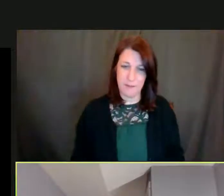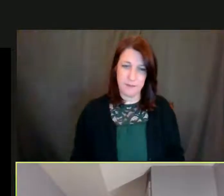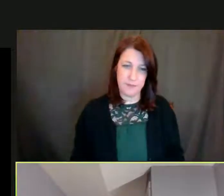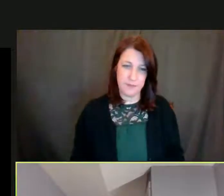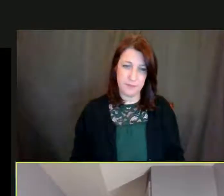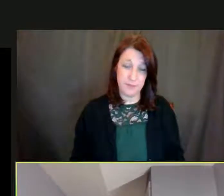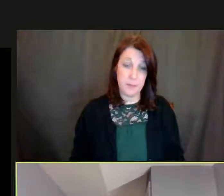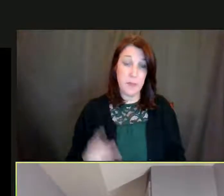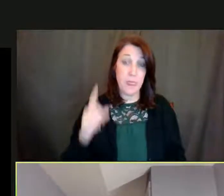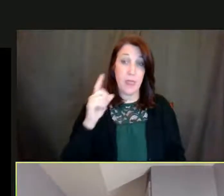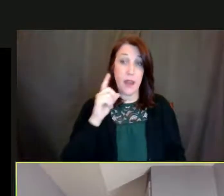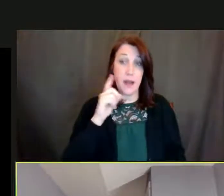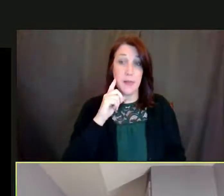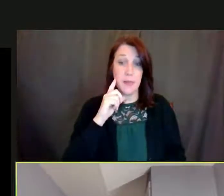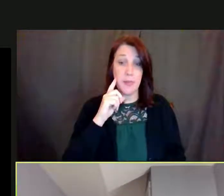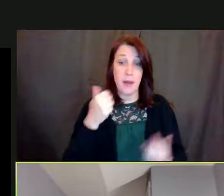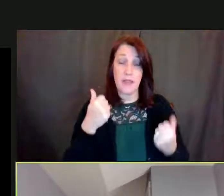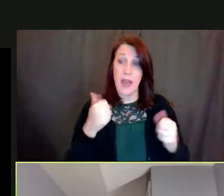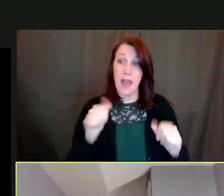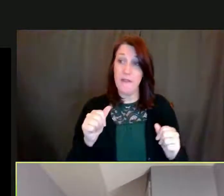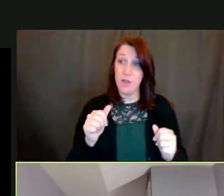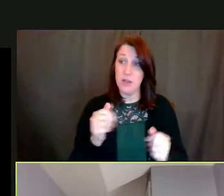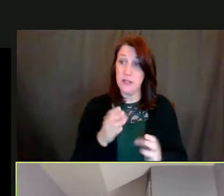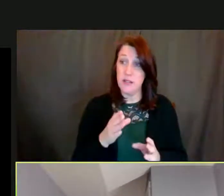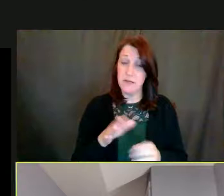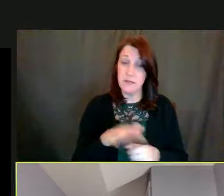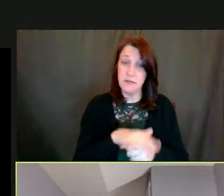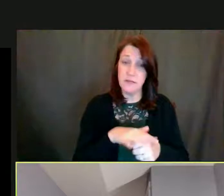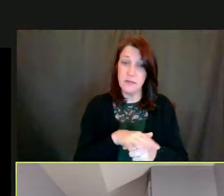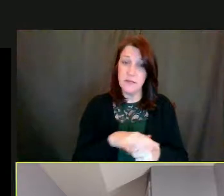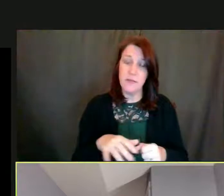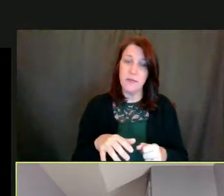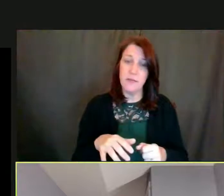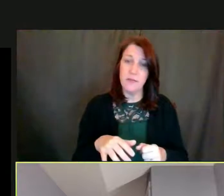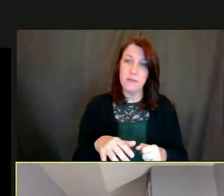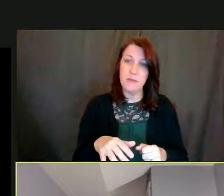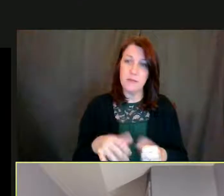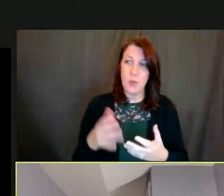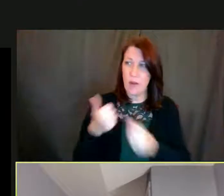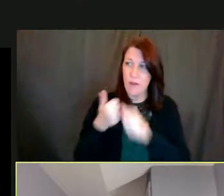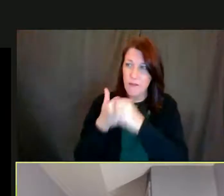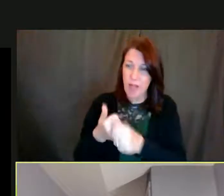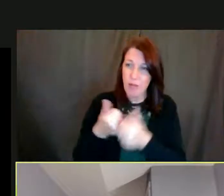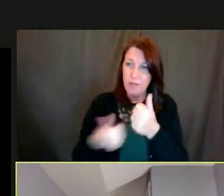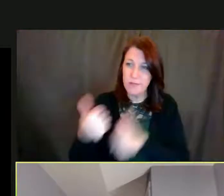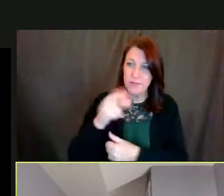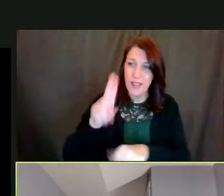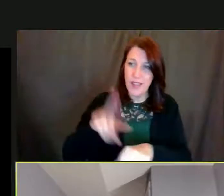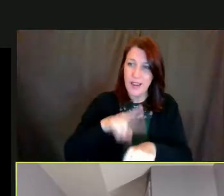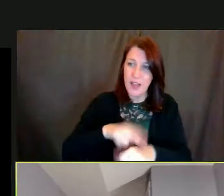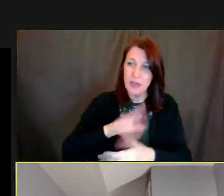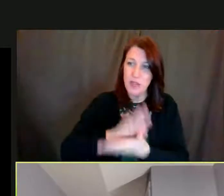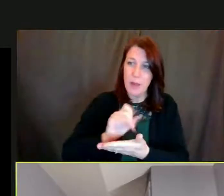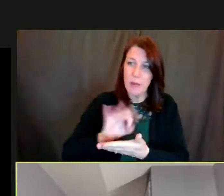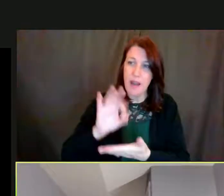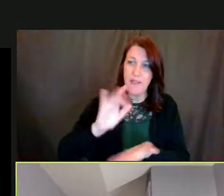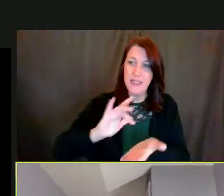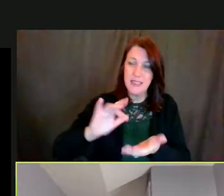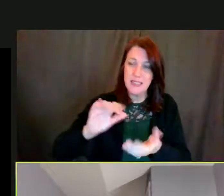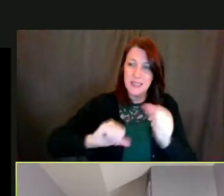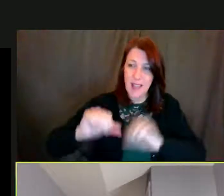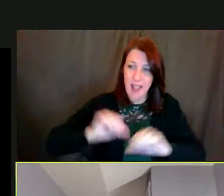I think our efforts in this space will also sort of ultimately be informed by the National Academies of Science and Engineering and Medicine report